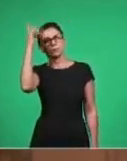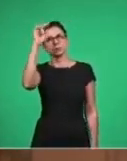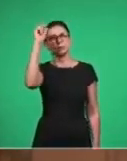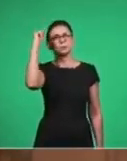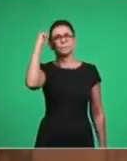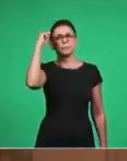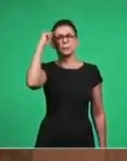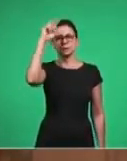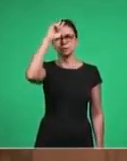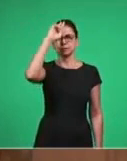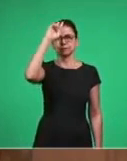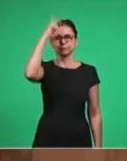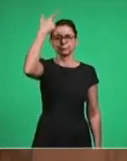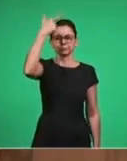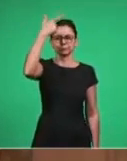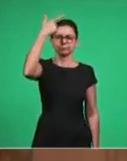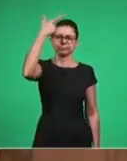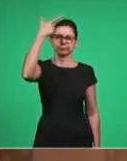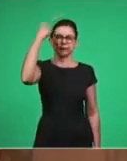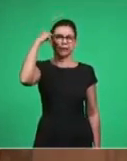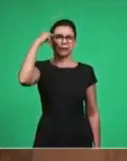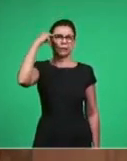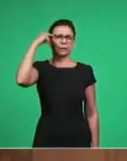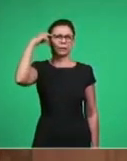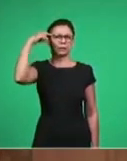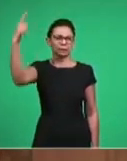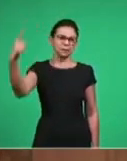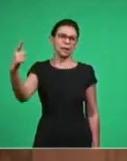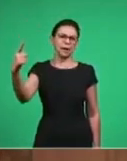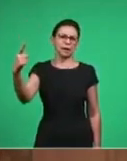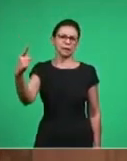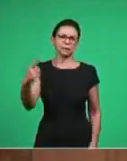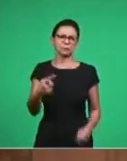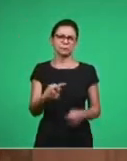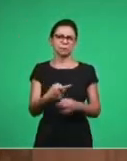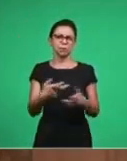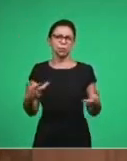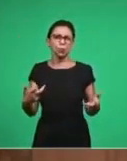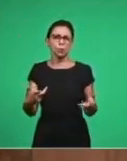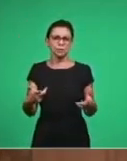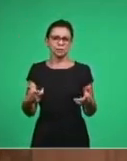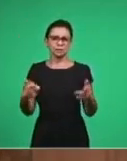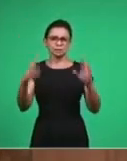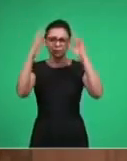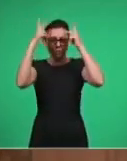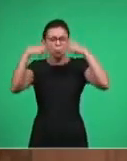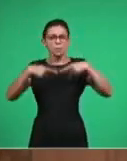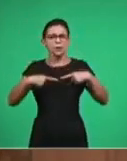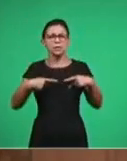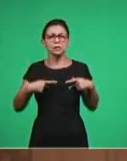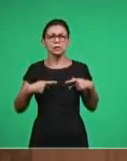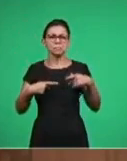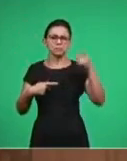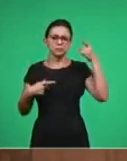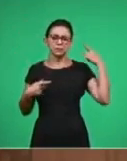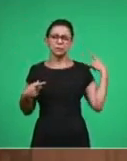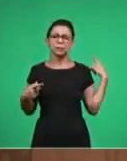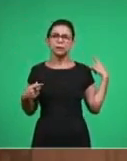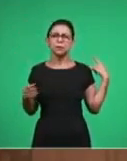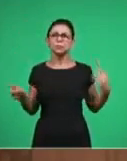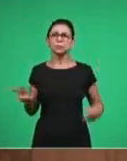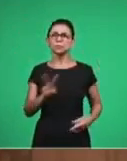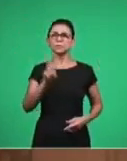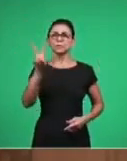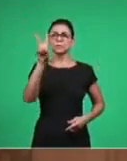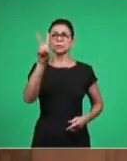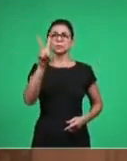Man, he puts aside his own thoughts and his own ideas. He puts aside what is material,